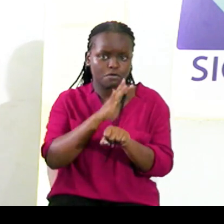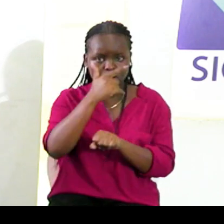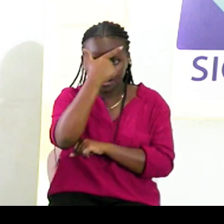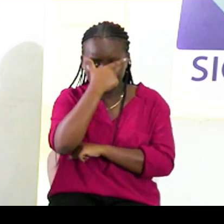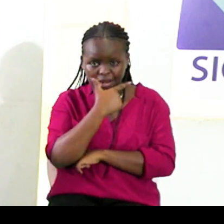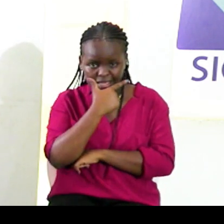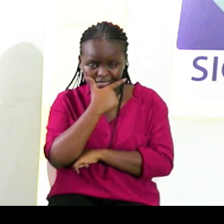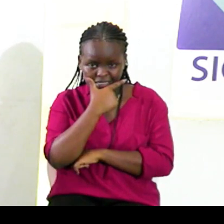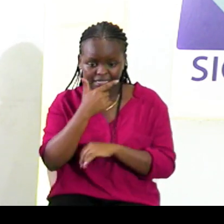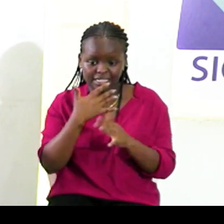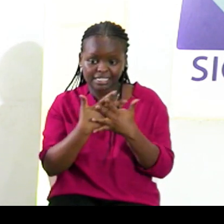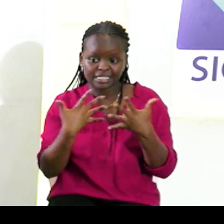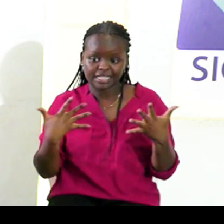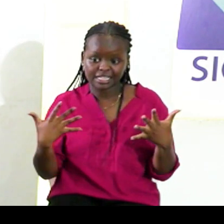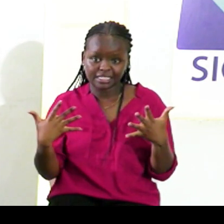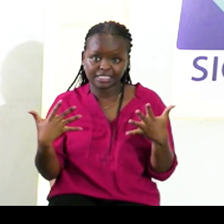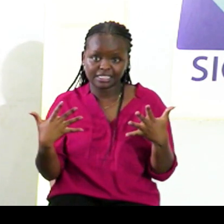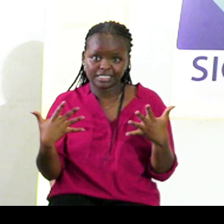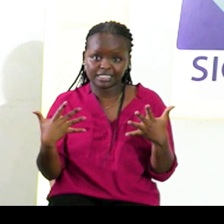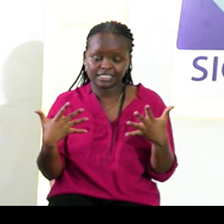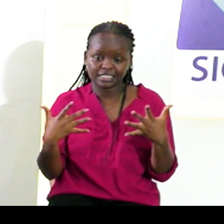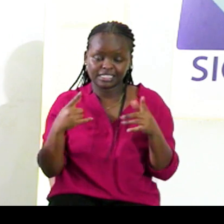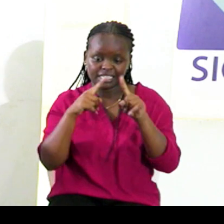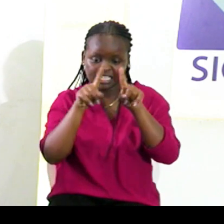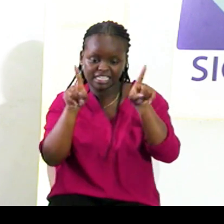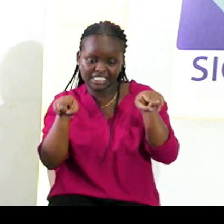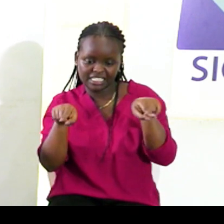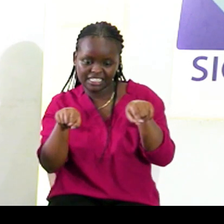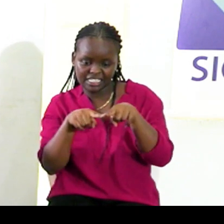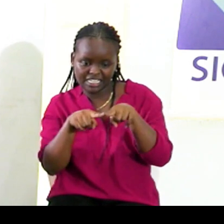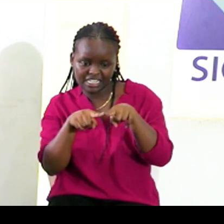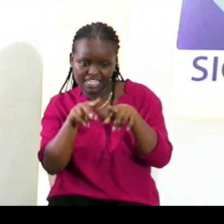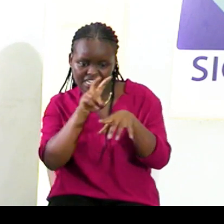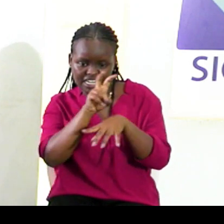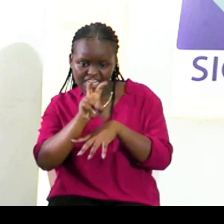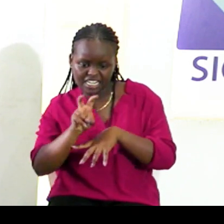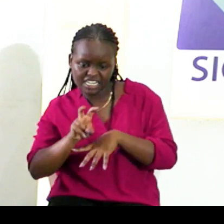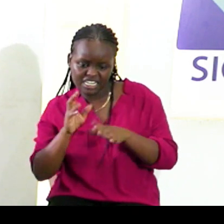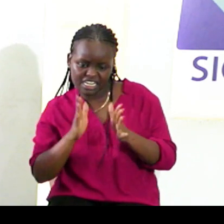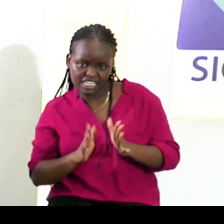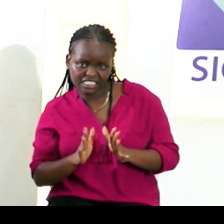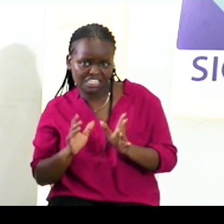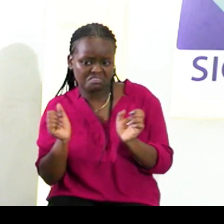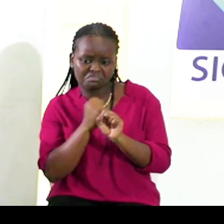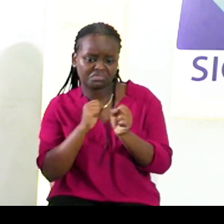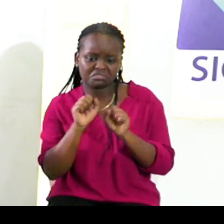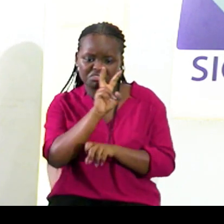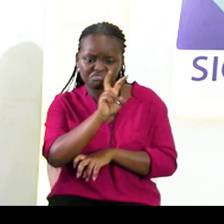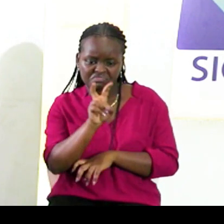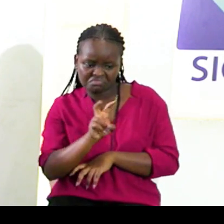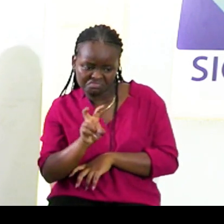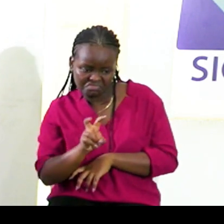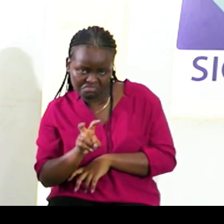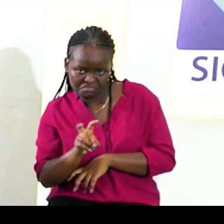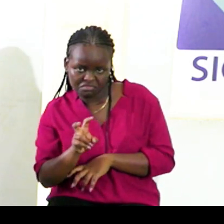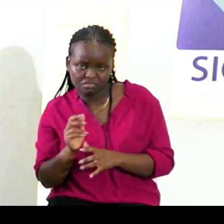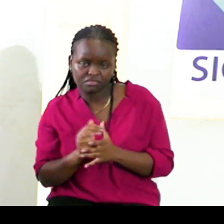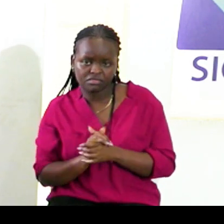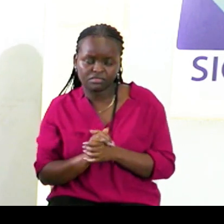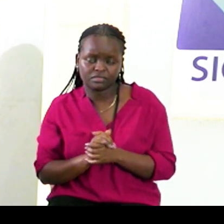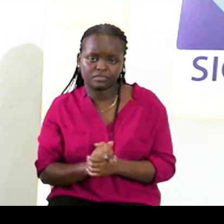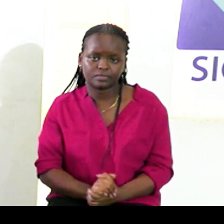that the screen reader read. would not read. Yeah. Yeah, that's